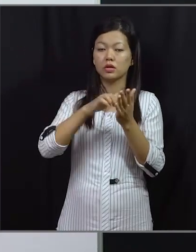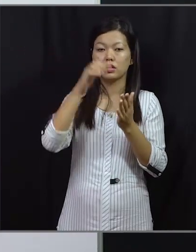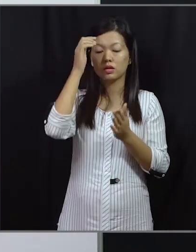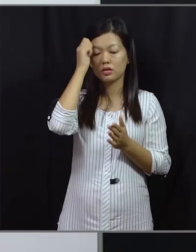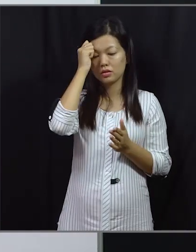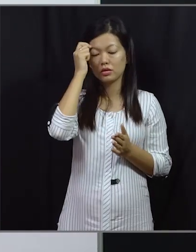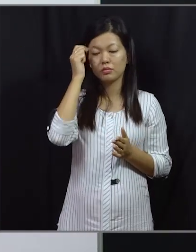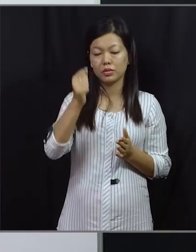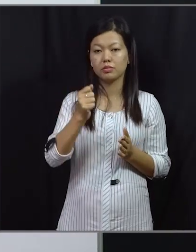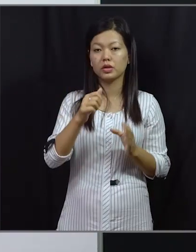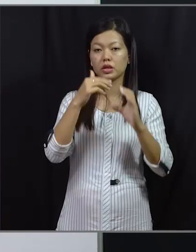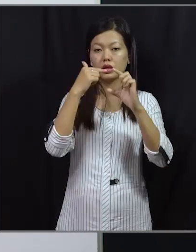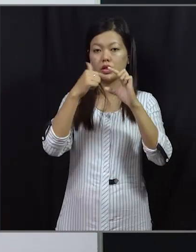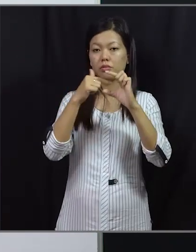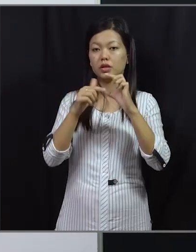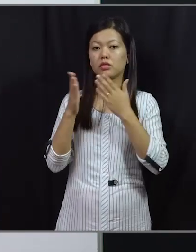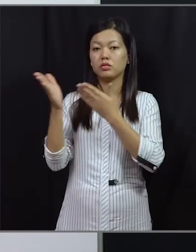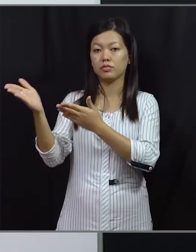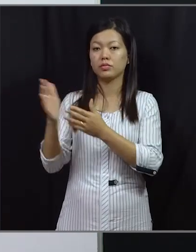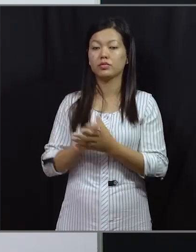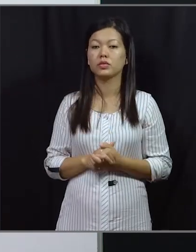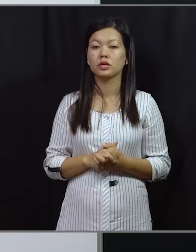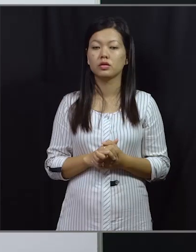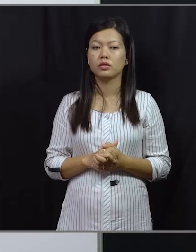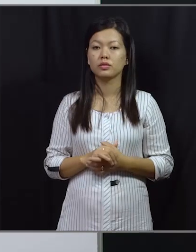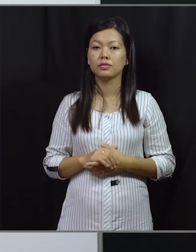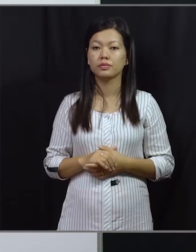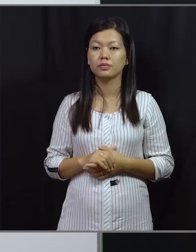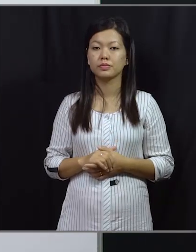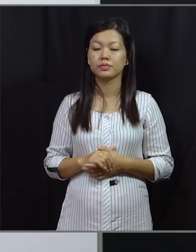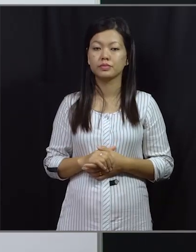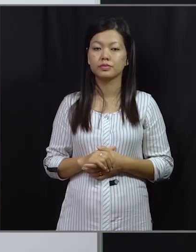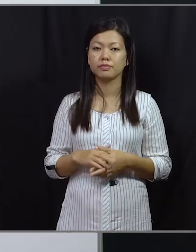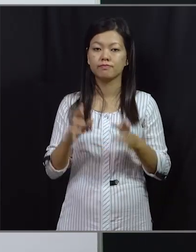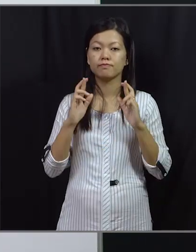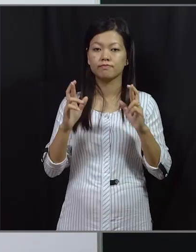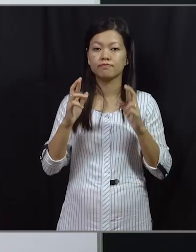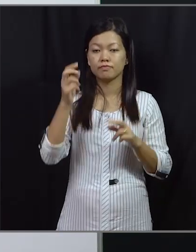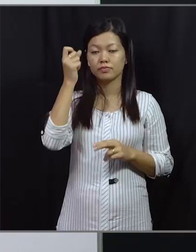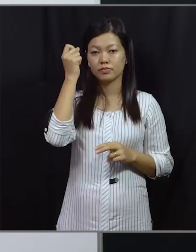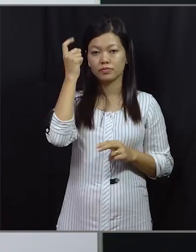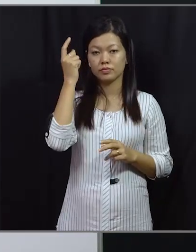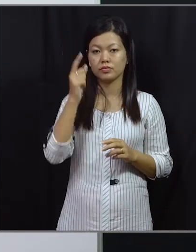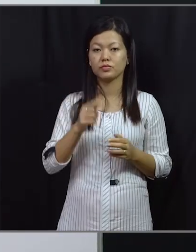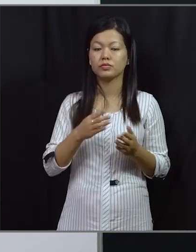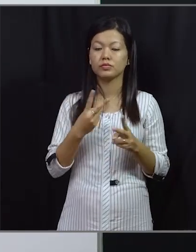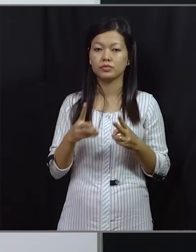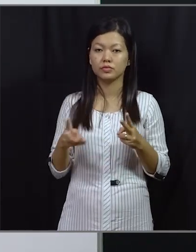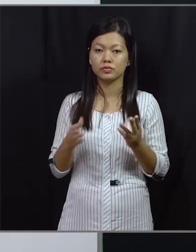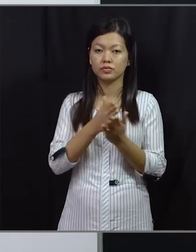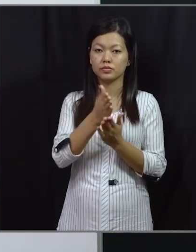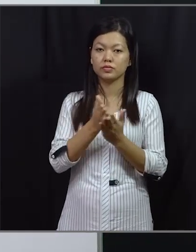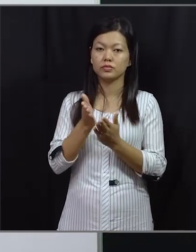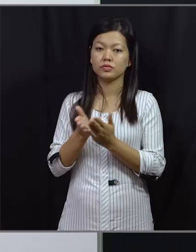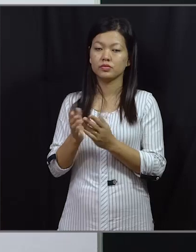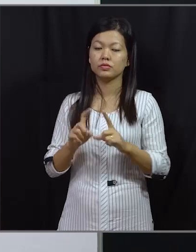then finite set, infinite set, equal sets and equivalent sets. Hope you understand all those types of sets clearly. With